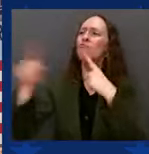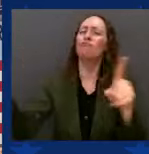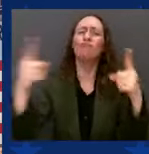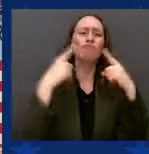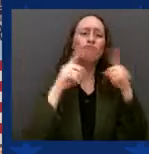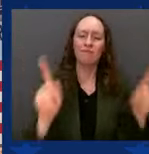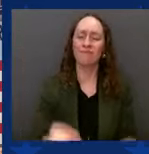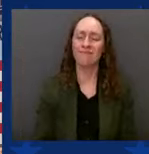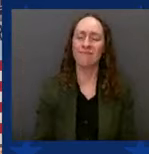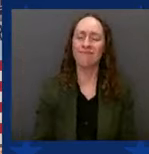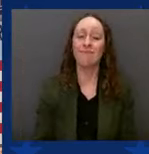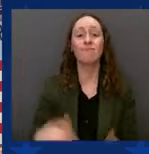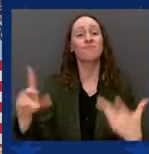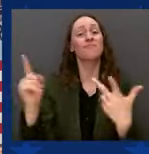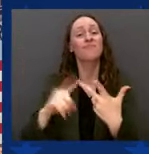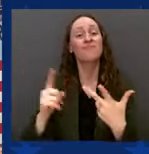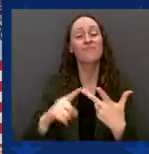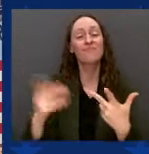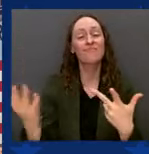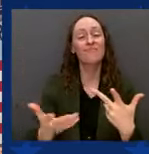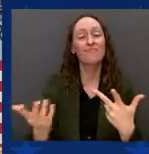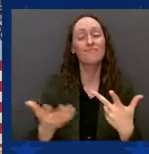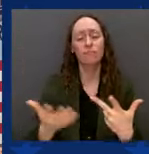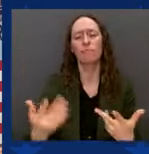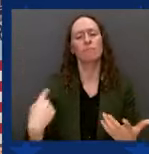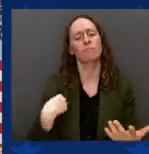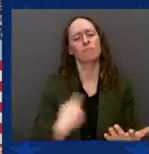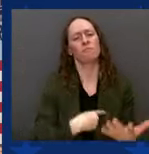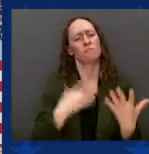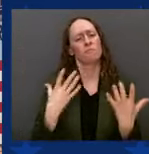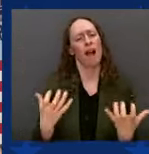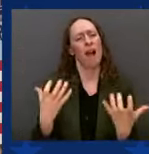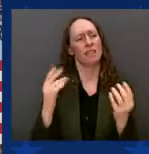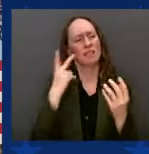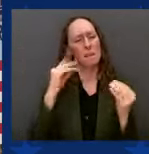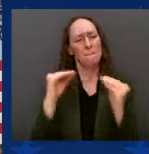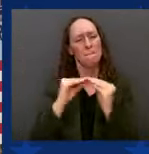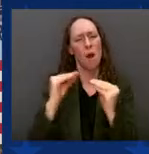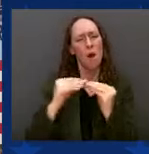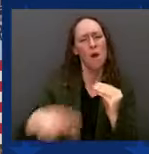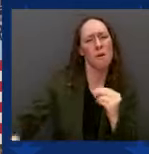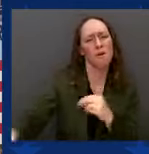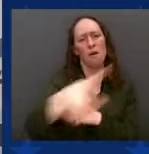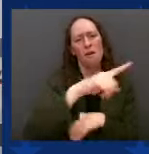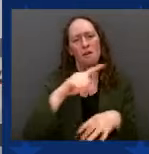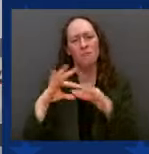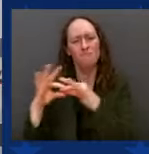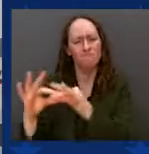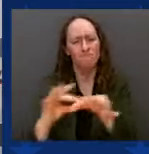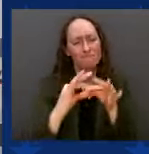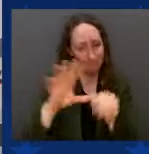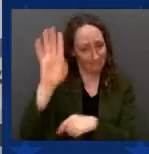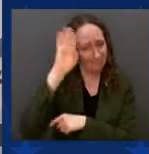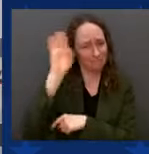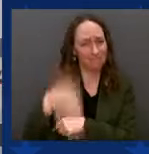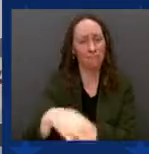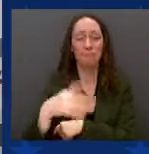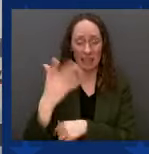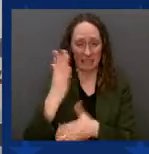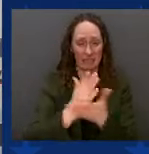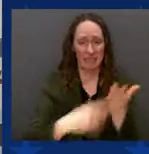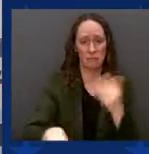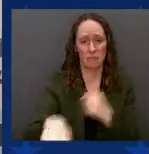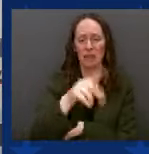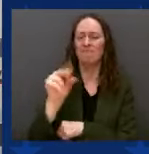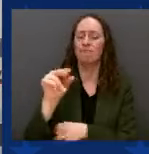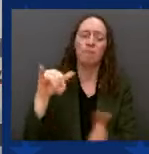never get any cooperation from the other team. The last 2 years, we passed some pretty big things with bipartisan support. You know, I ran